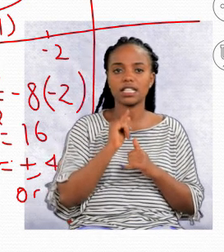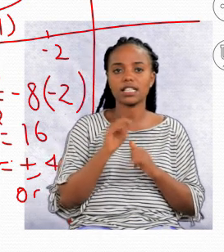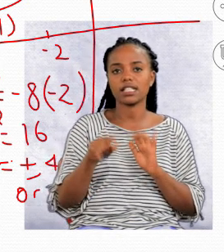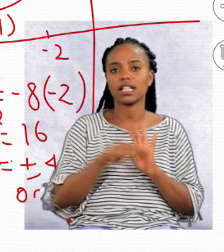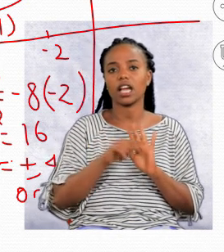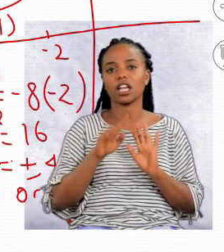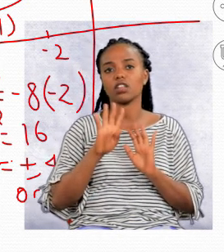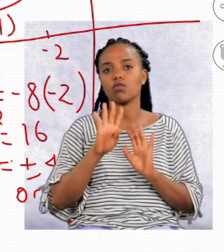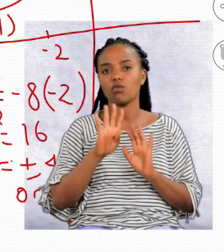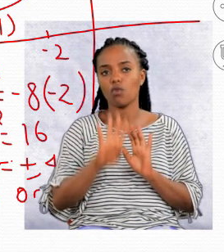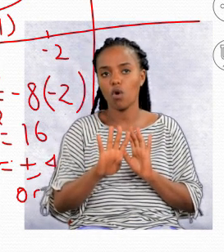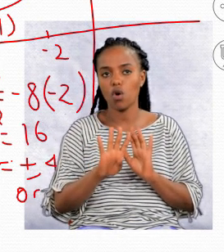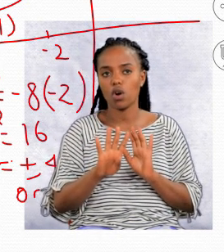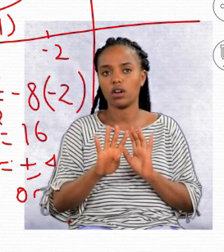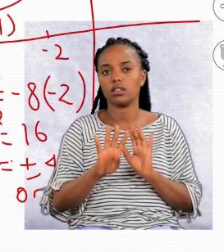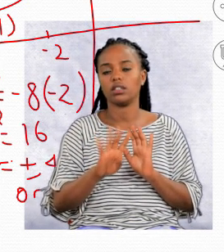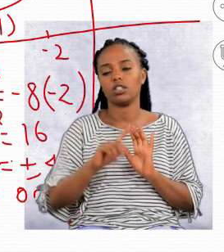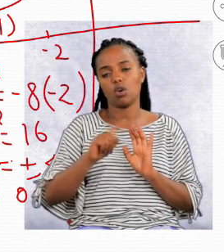negative 4,